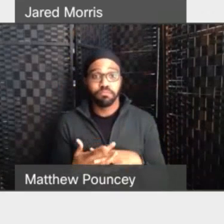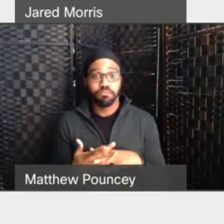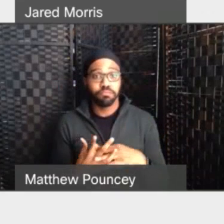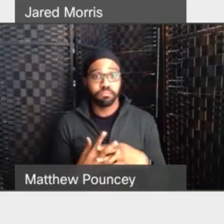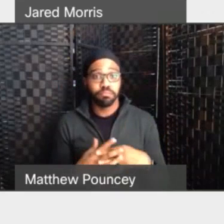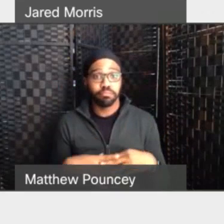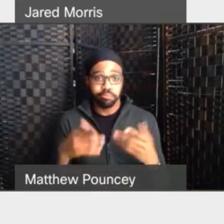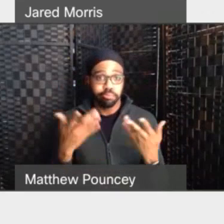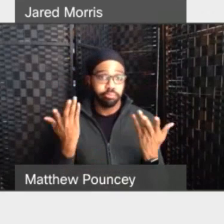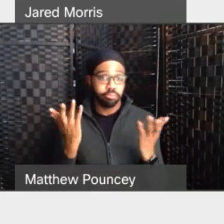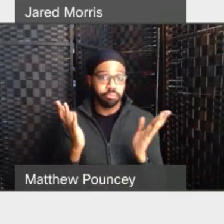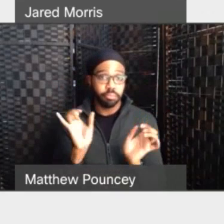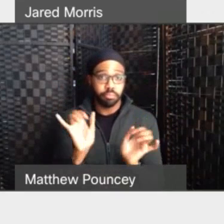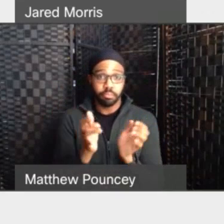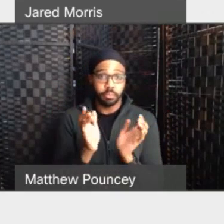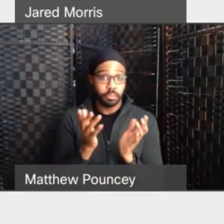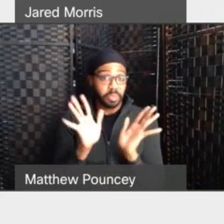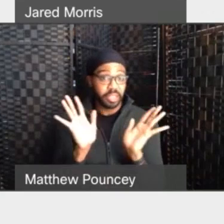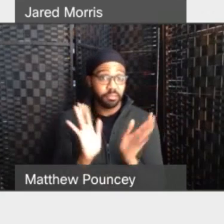the extent of our bandwidth here.